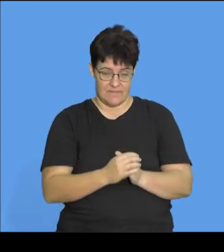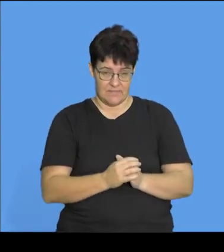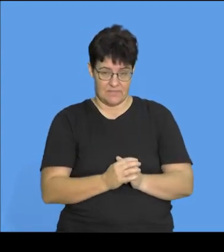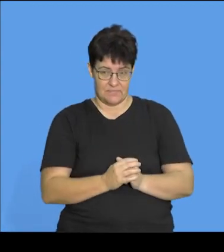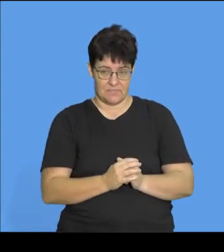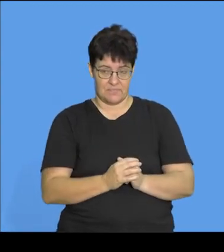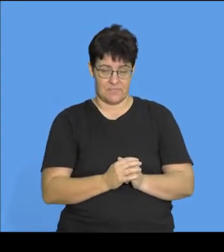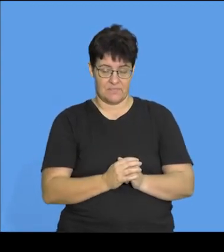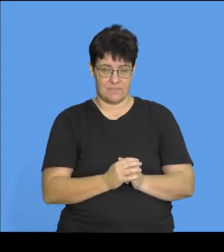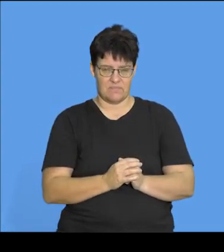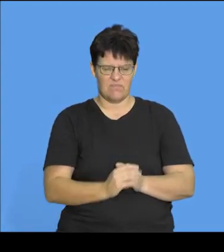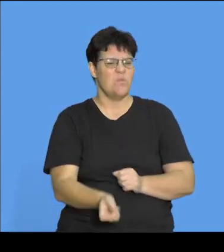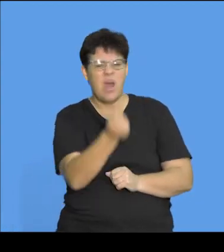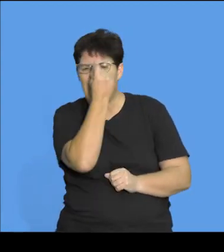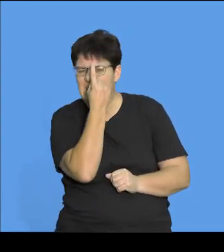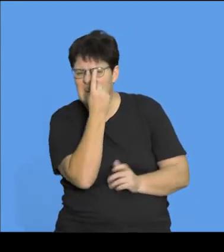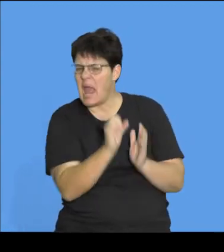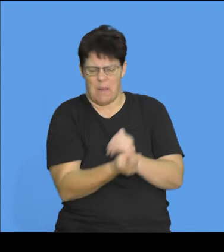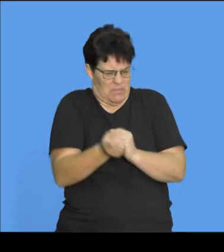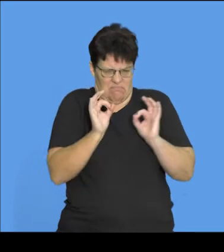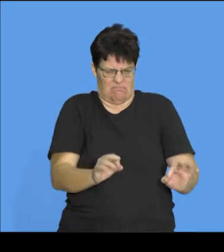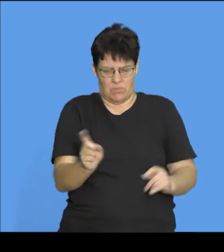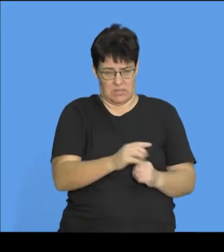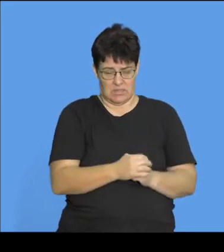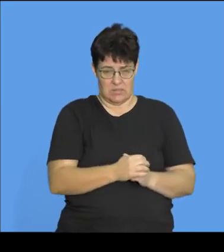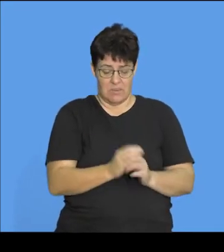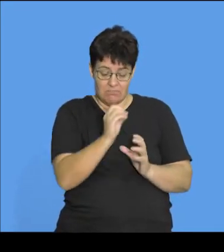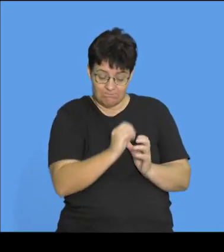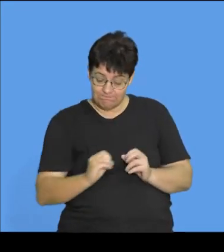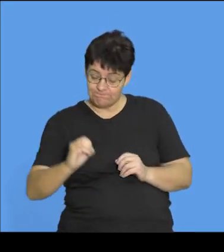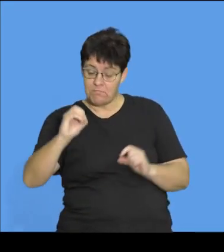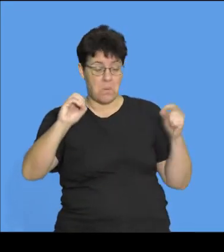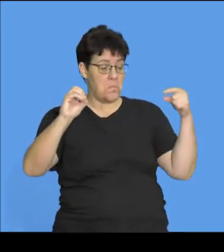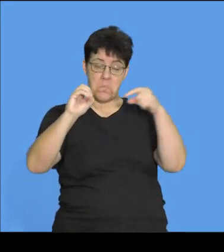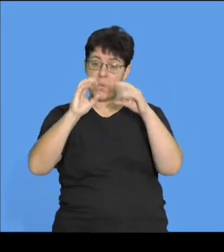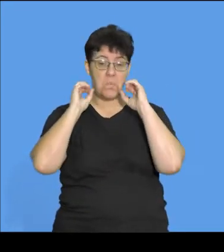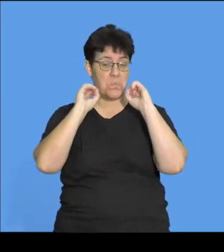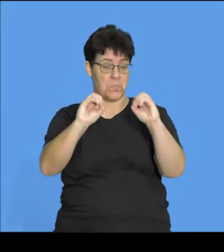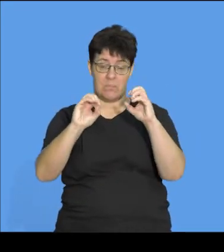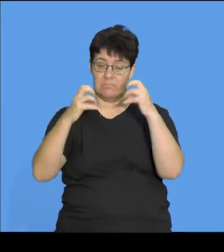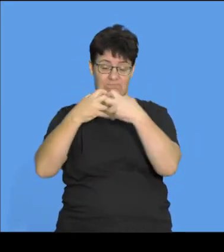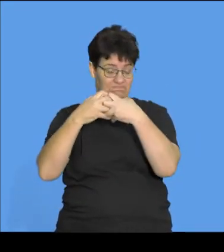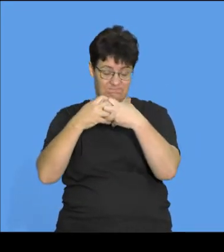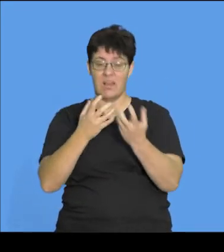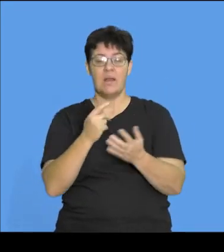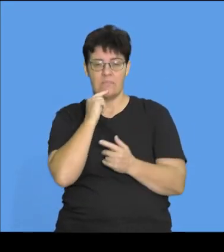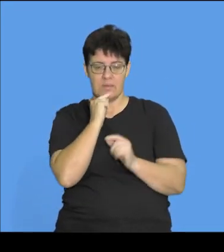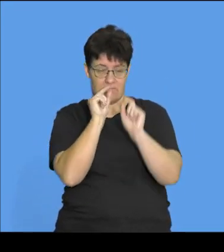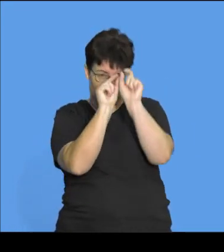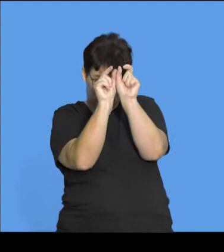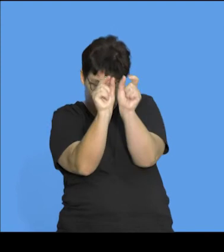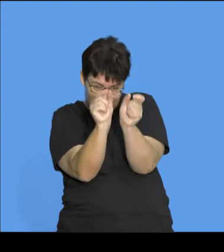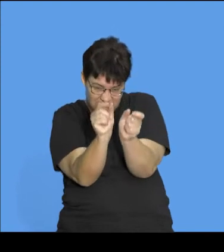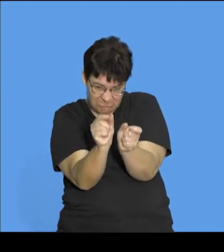Let's understand what happens. If fertilization does not occur, we know that the thickened and the vascularized tissue from